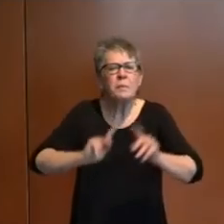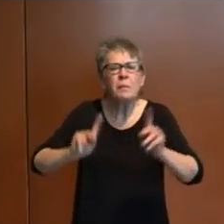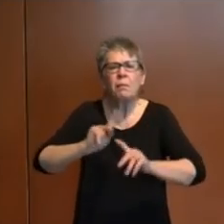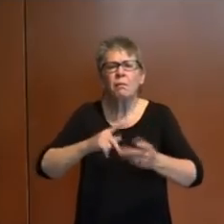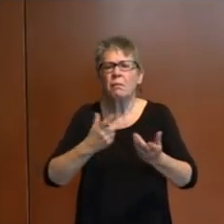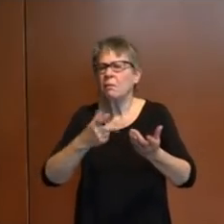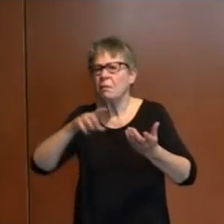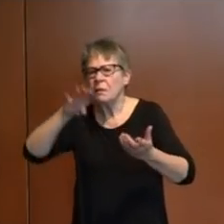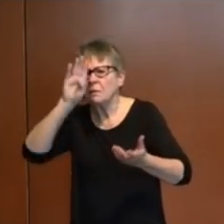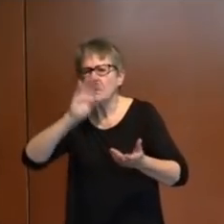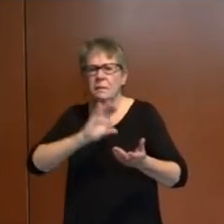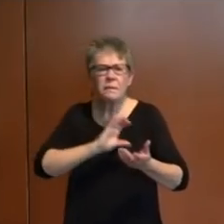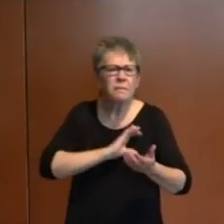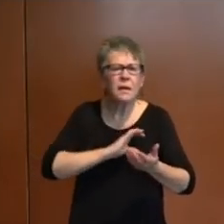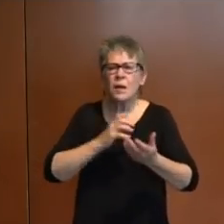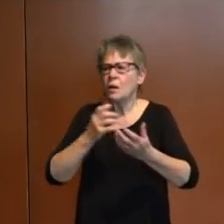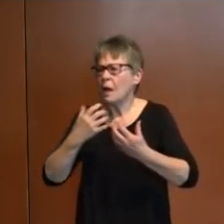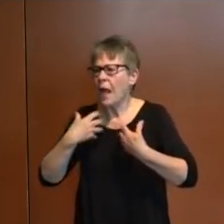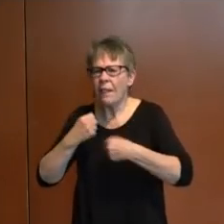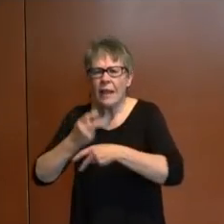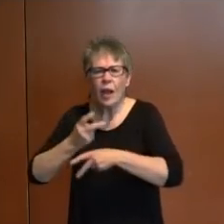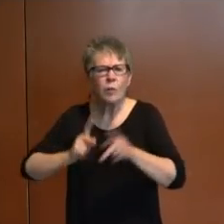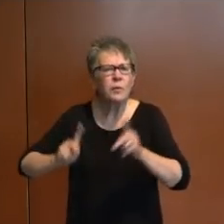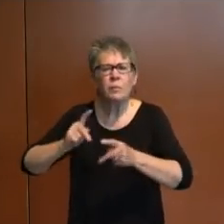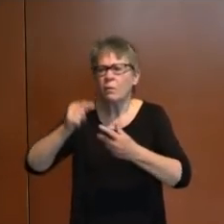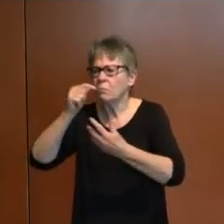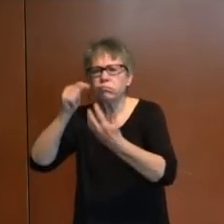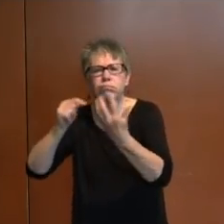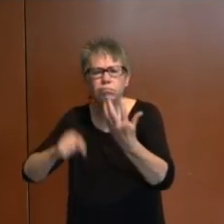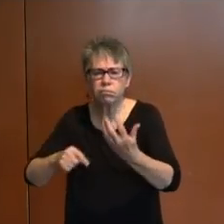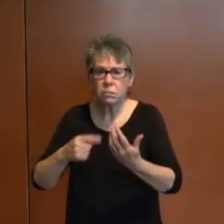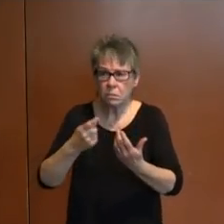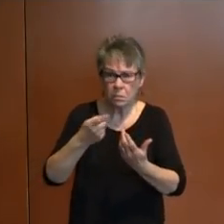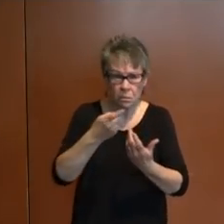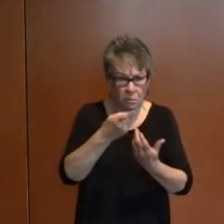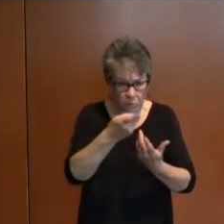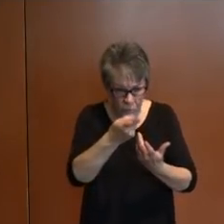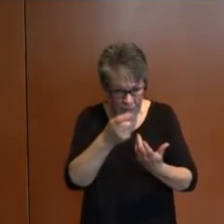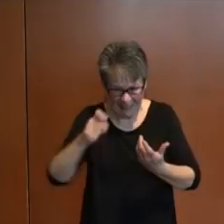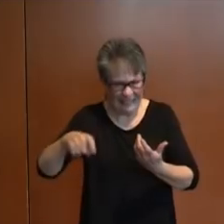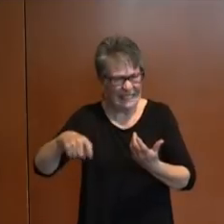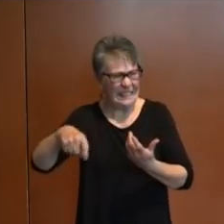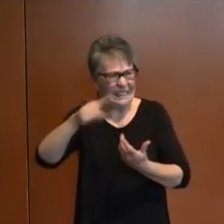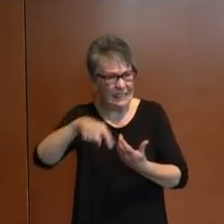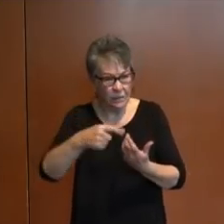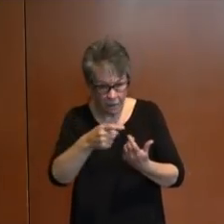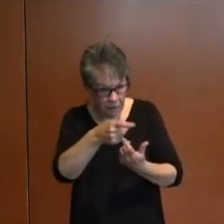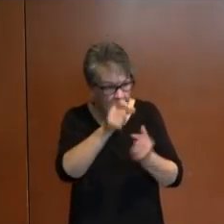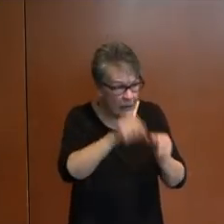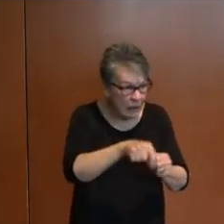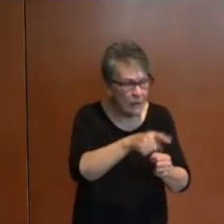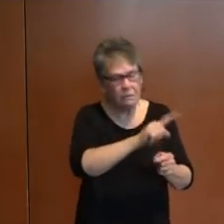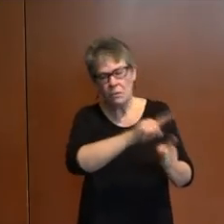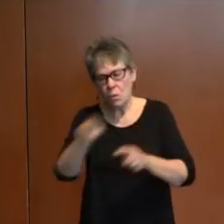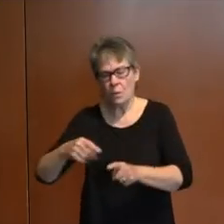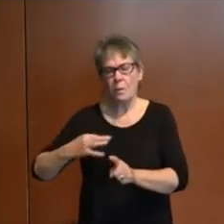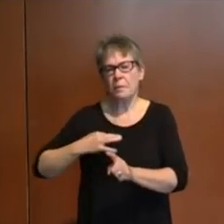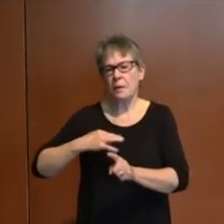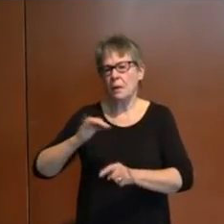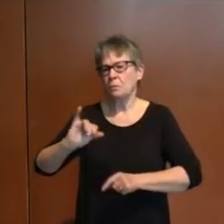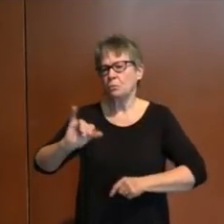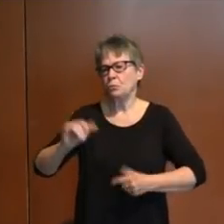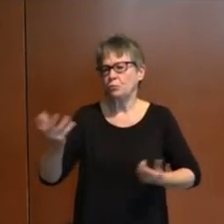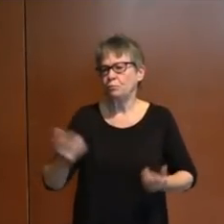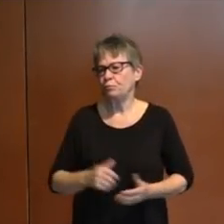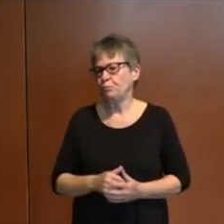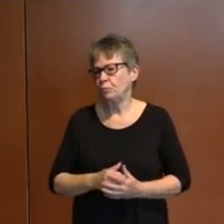Jersey. We know from the response that tens of thousands of our residents want to keep working, in fact, hundreds of thousands, and want to be a part of our response,